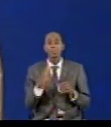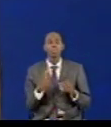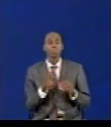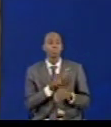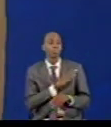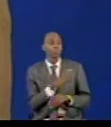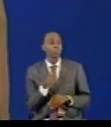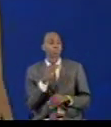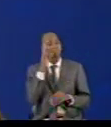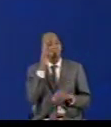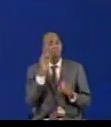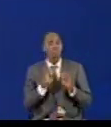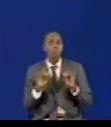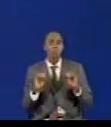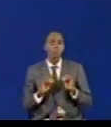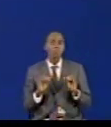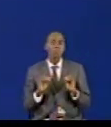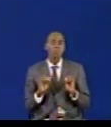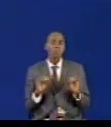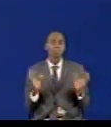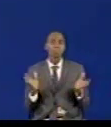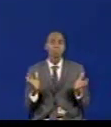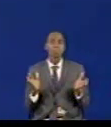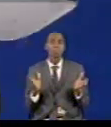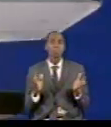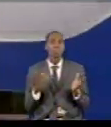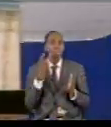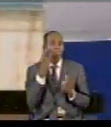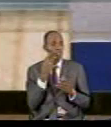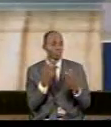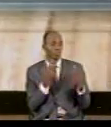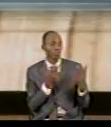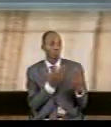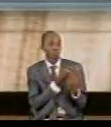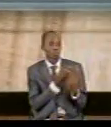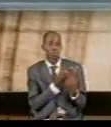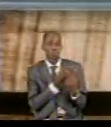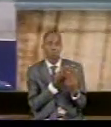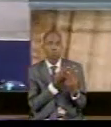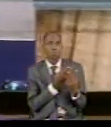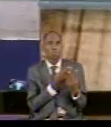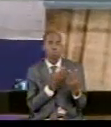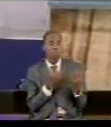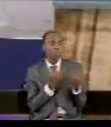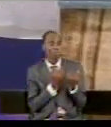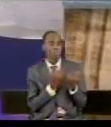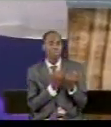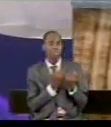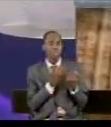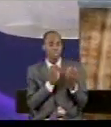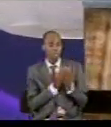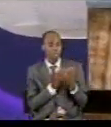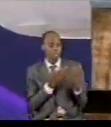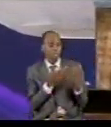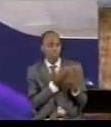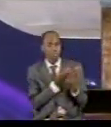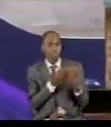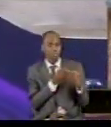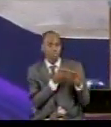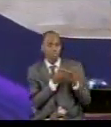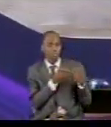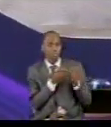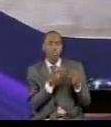It's bold, and people, two people are fighting. The fighting doesn't concern him. He doesn't know